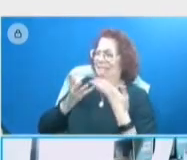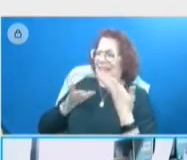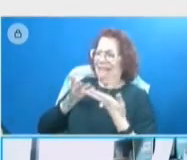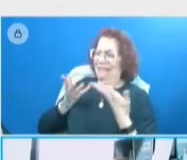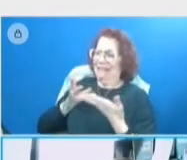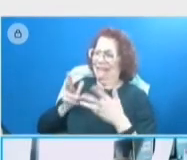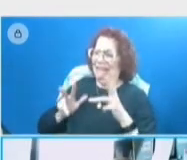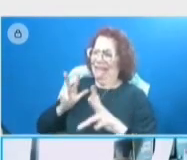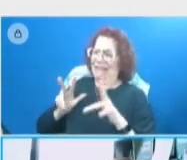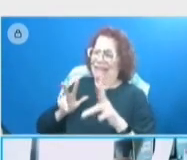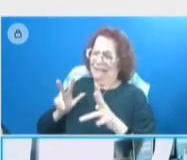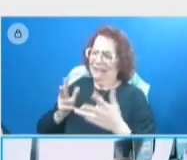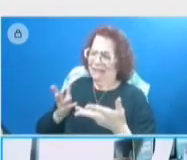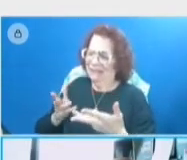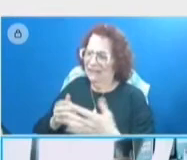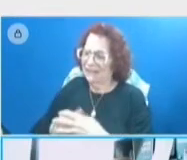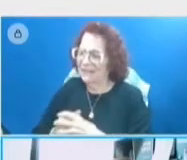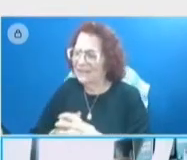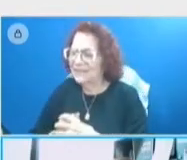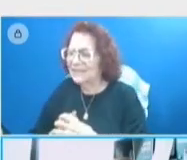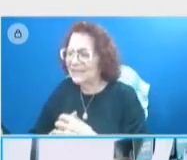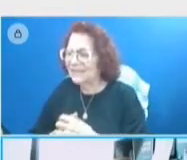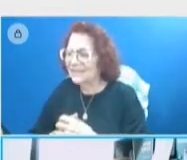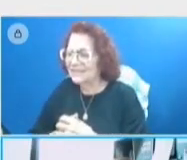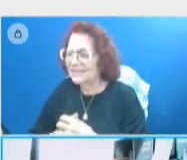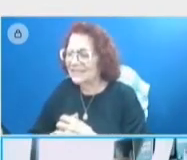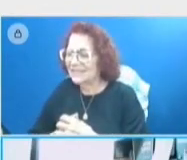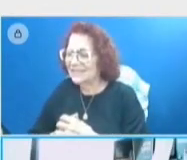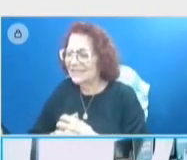So who's the last word? I will continue from there. No,